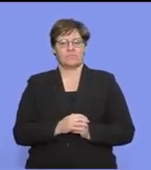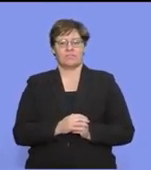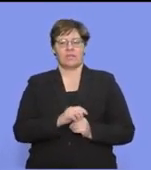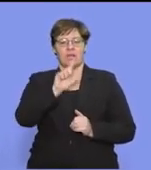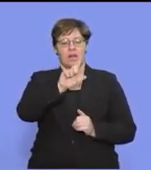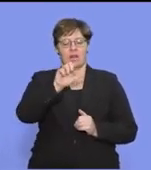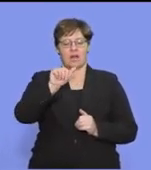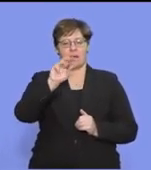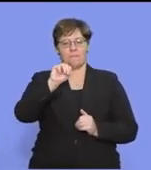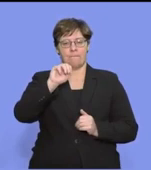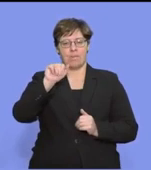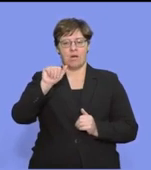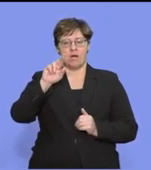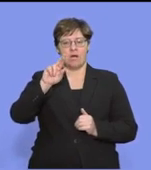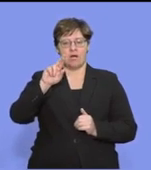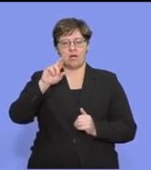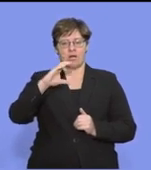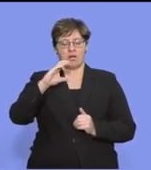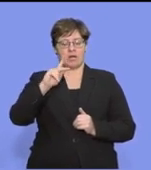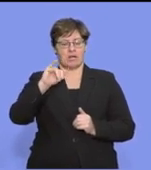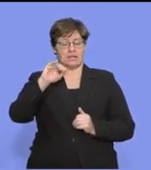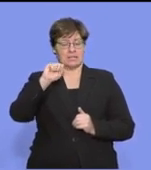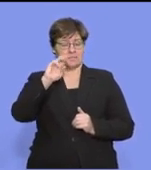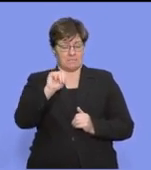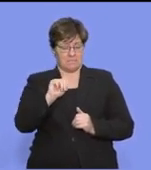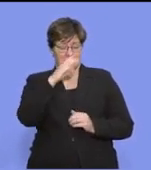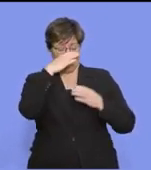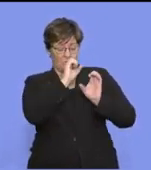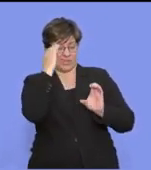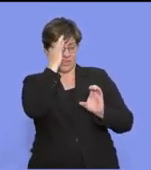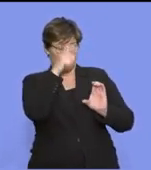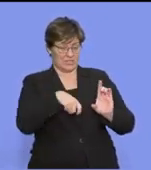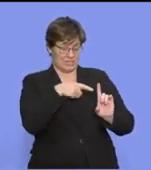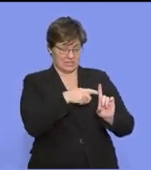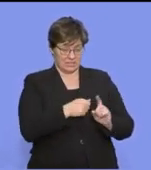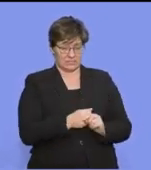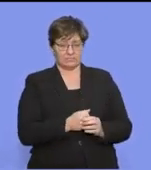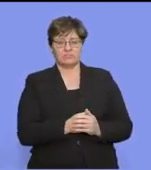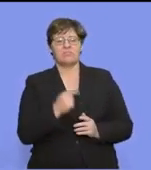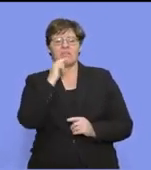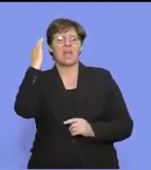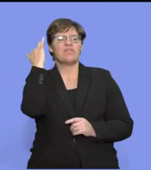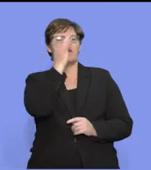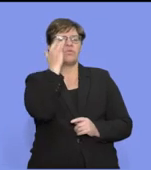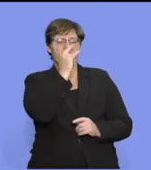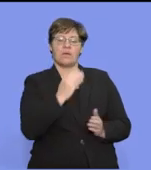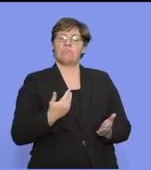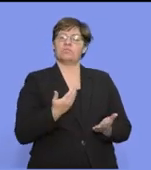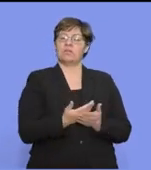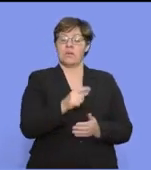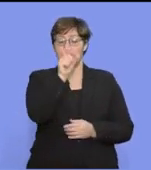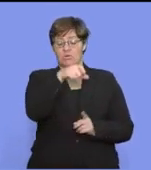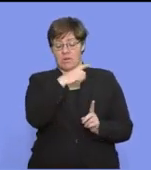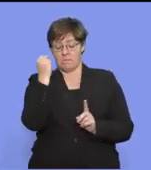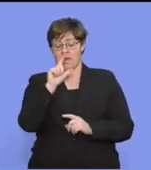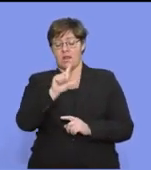Lamarckism. So we're going to have a look at this aspect. It's a theory that was proposed by a man called